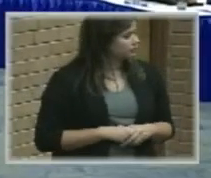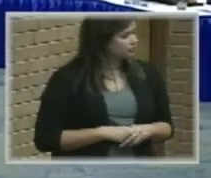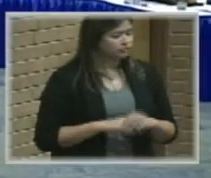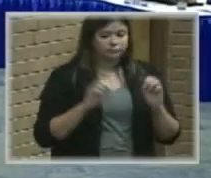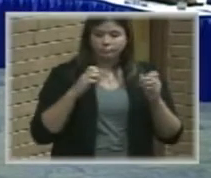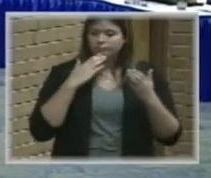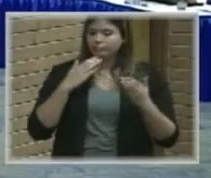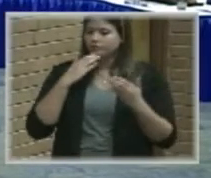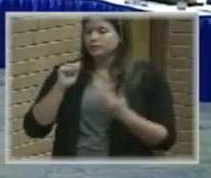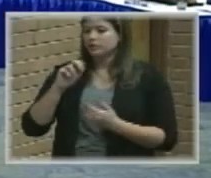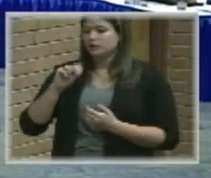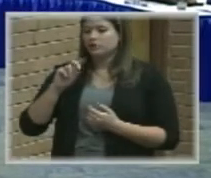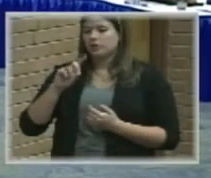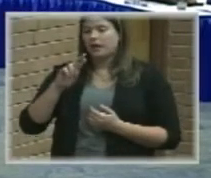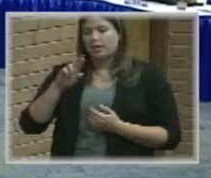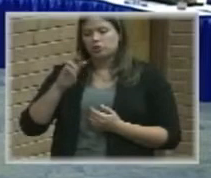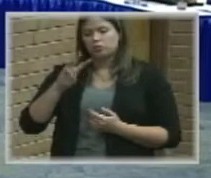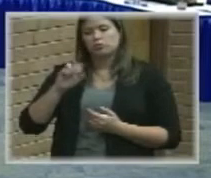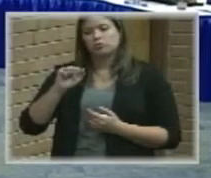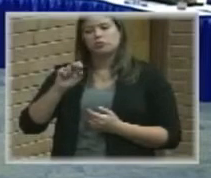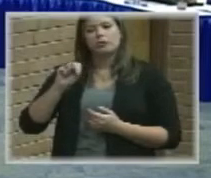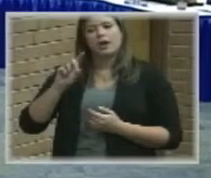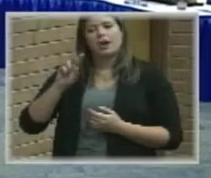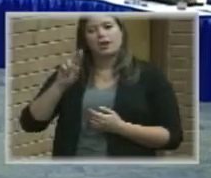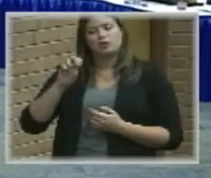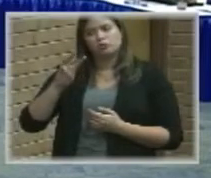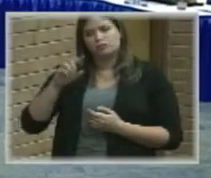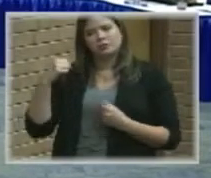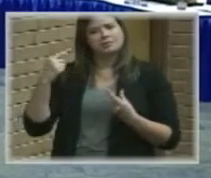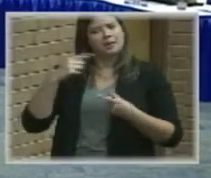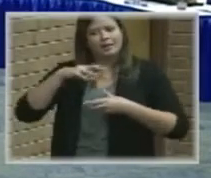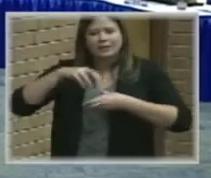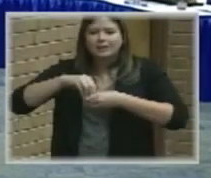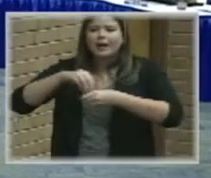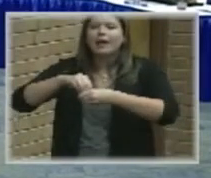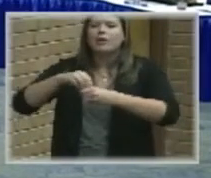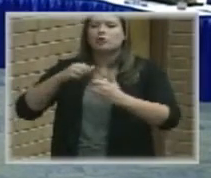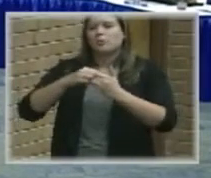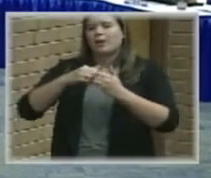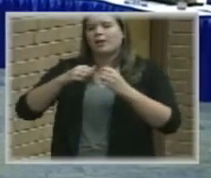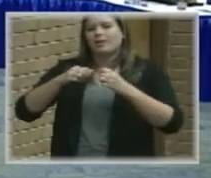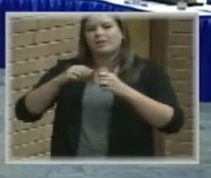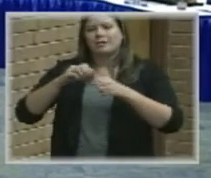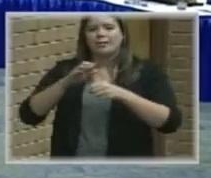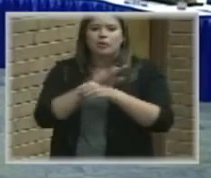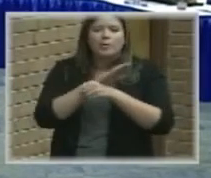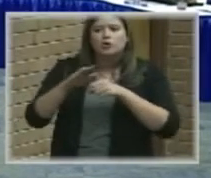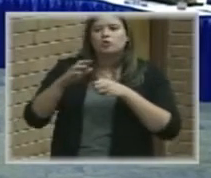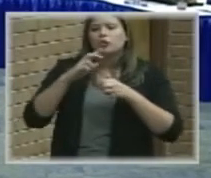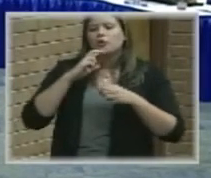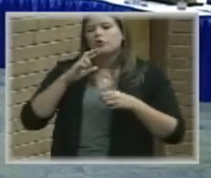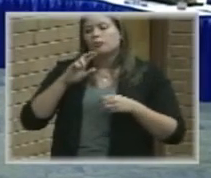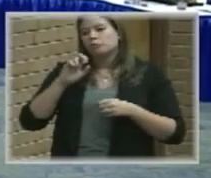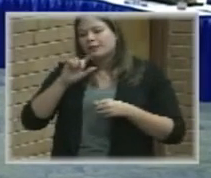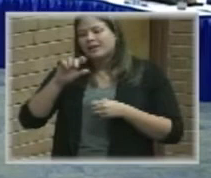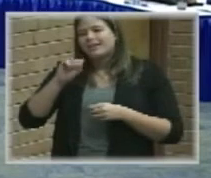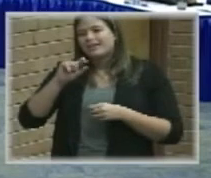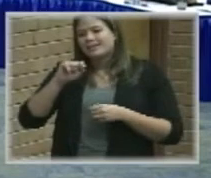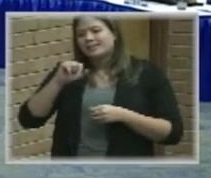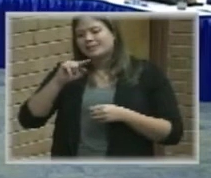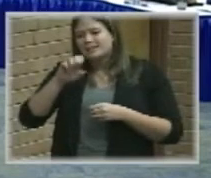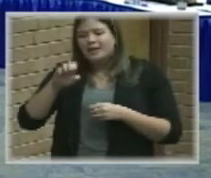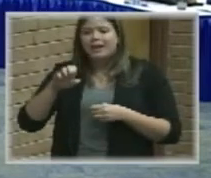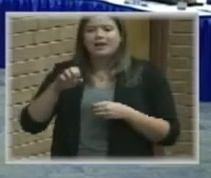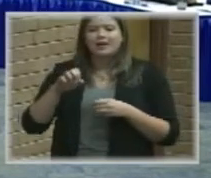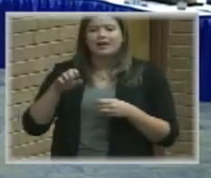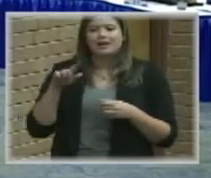Thank you, Andrew. Andrew is engaged in the commercial real estate business. He has been a valuable member of the Board of